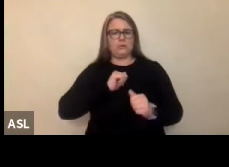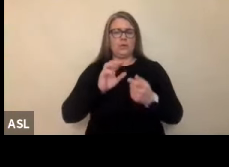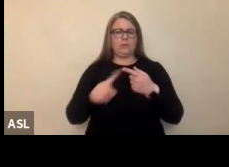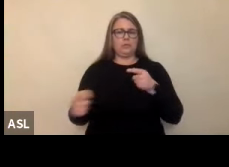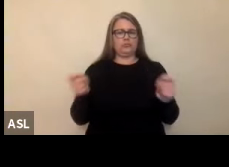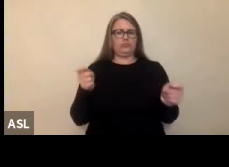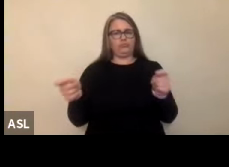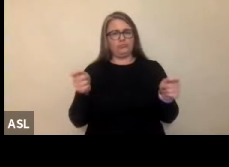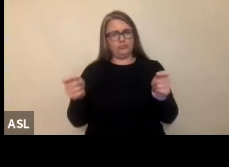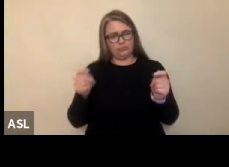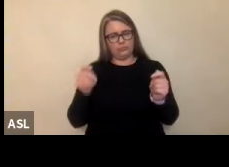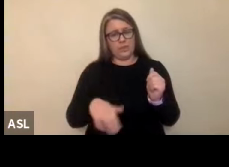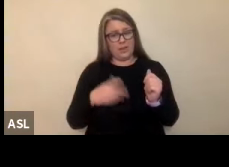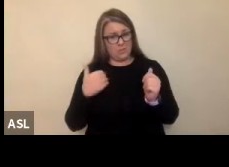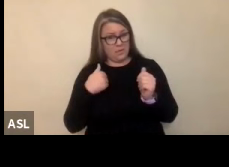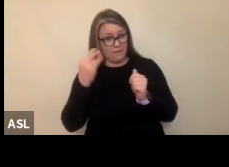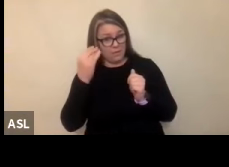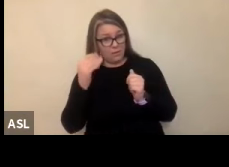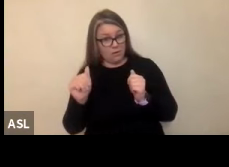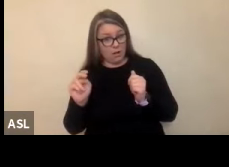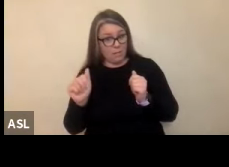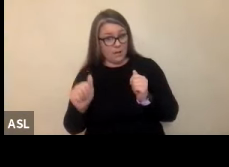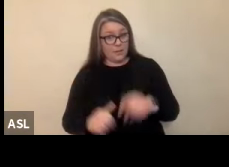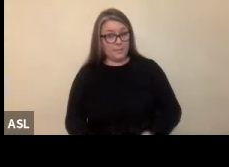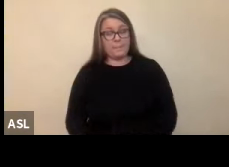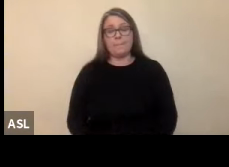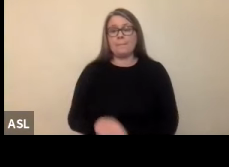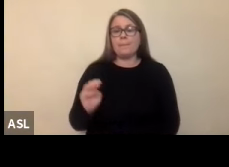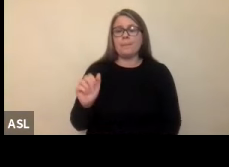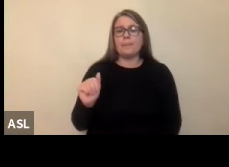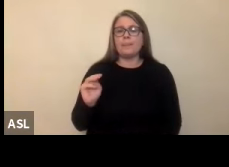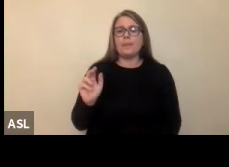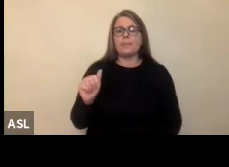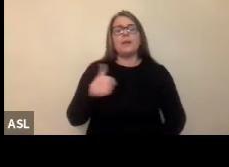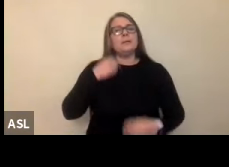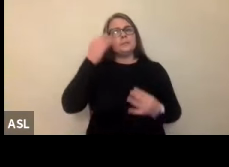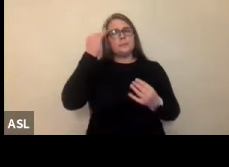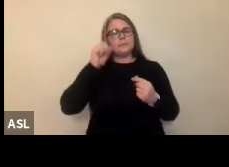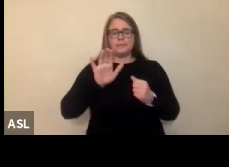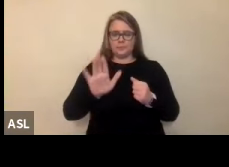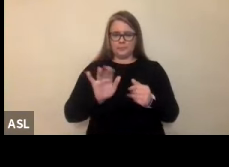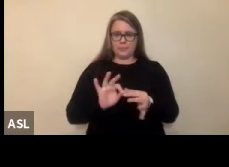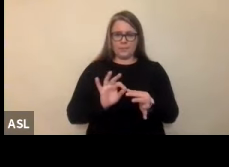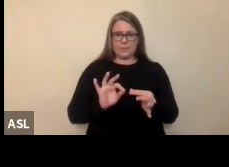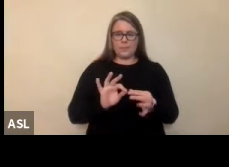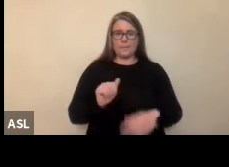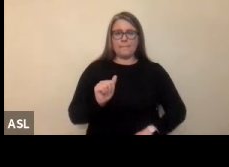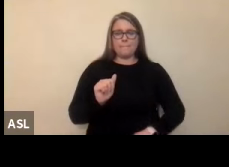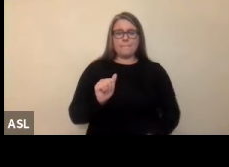you want to share while we're waiting for comments. Yeah, I mean, in hearing you talk, the thing that occurs to me is that